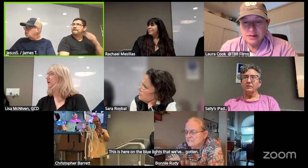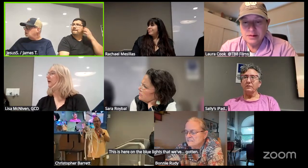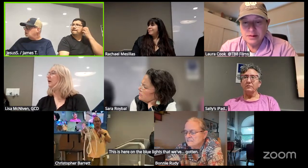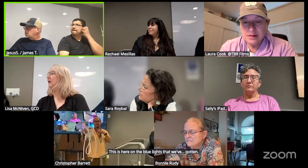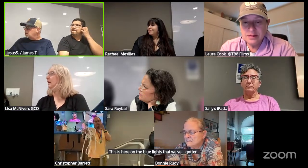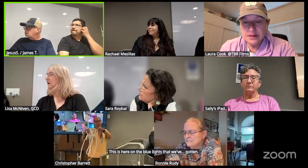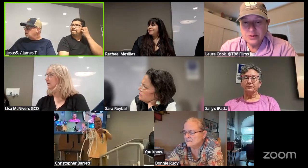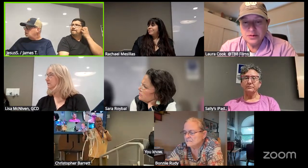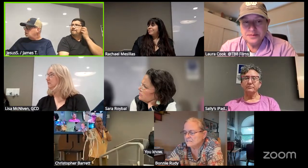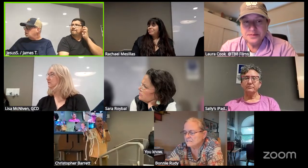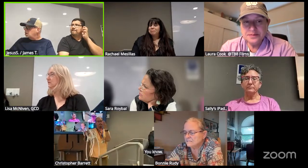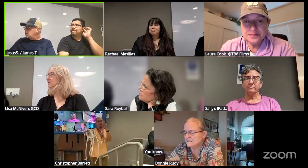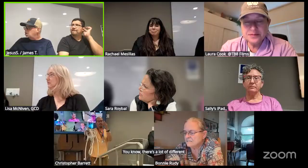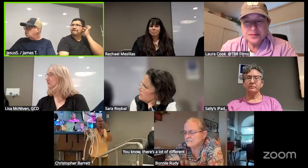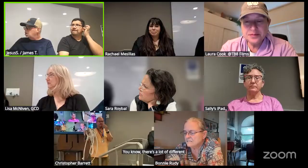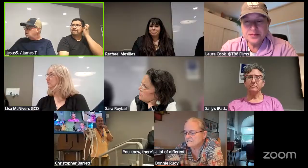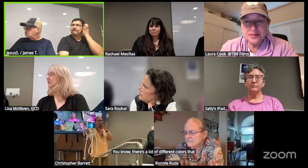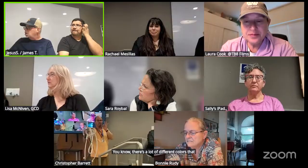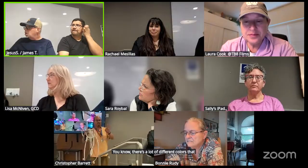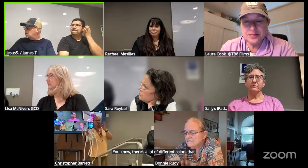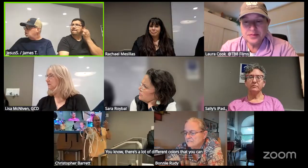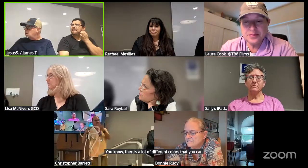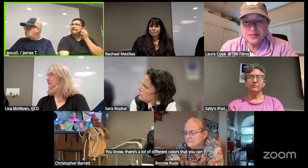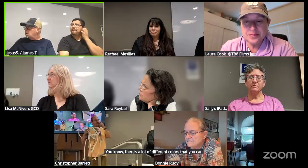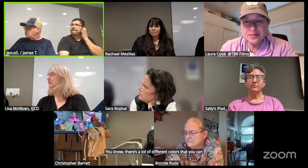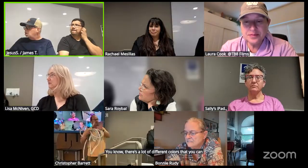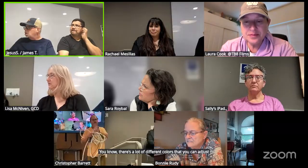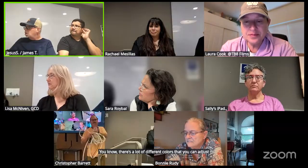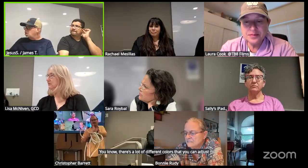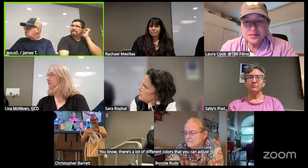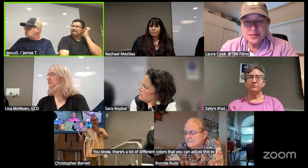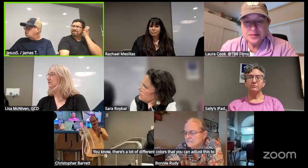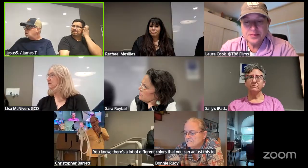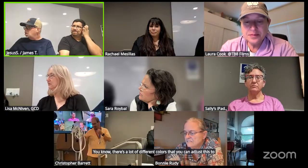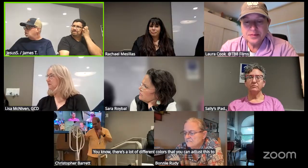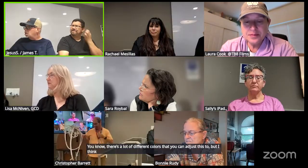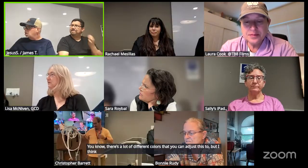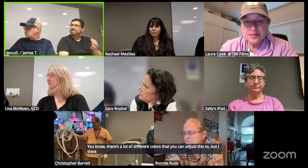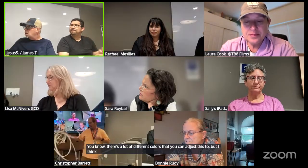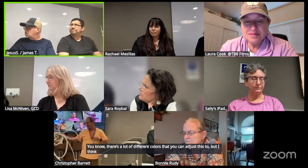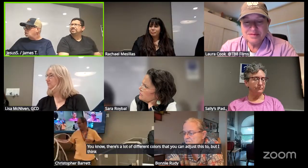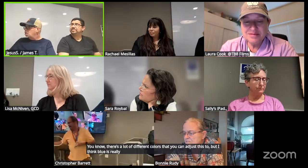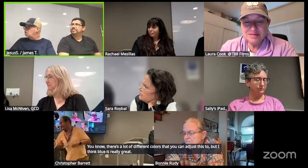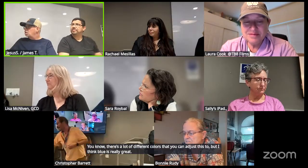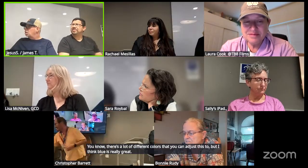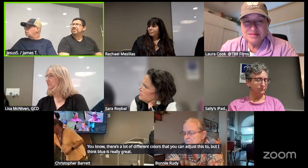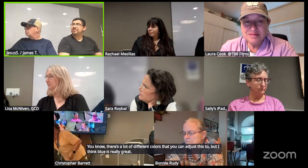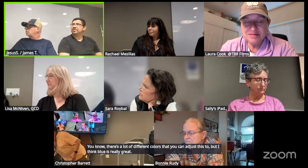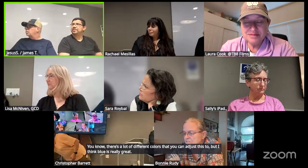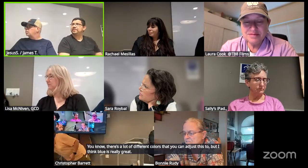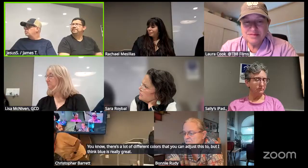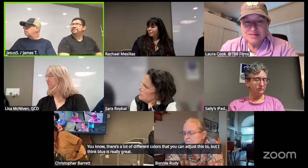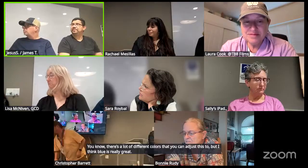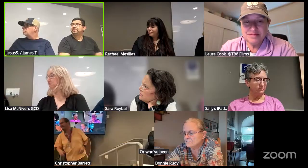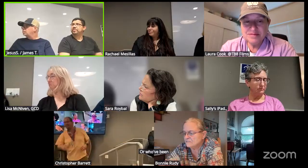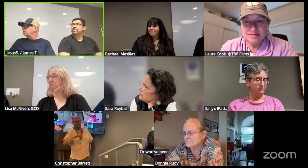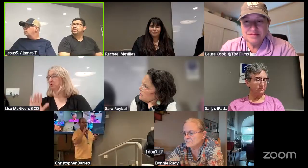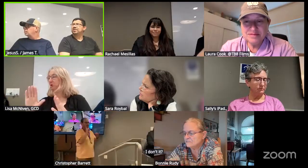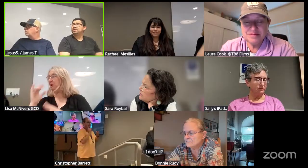There's a lot of different colors that you can adjust this to, but I think blue is really great for the movie environment.